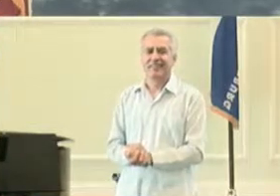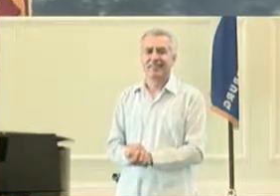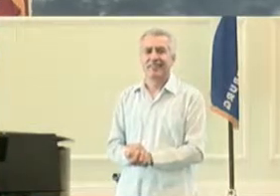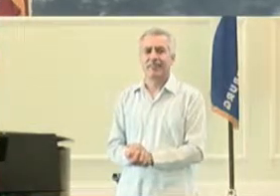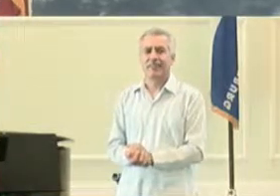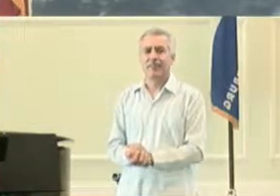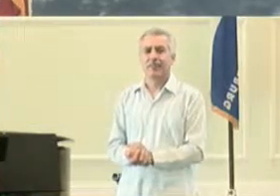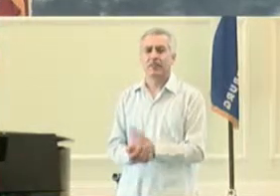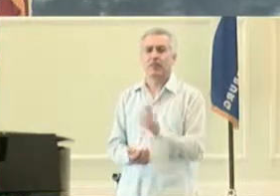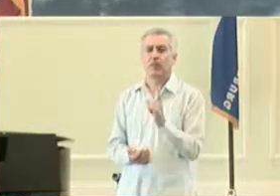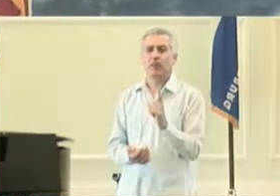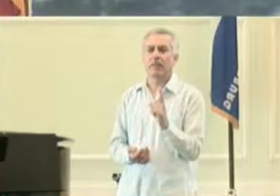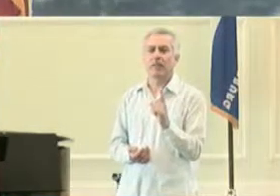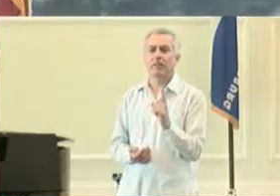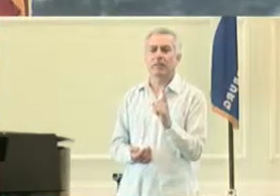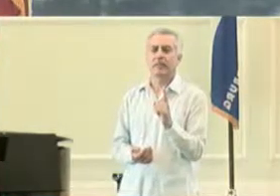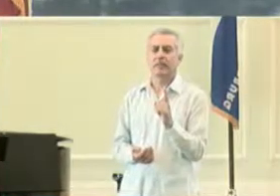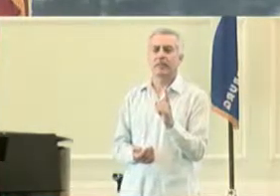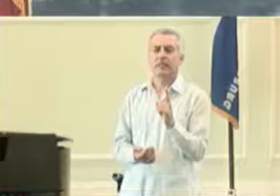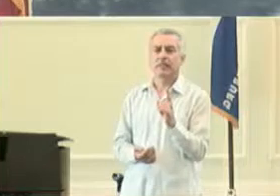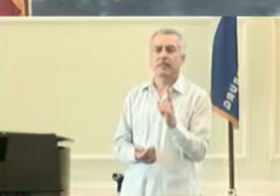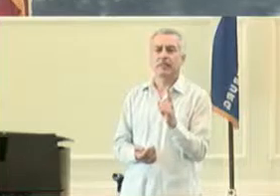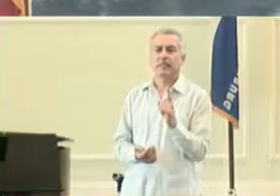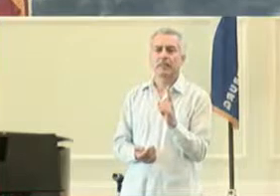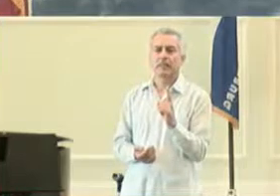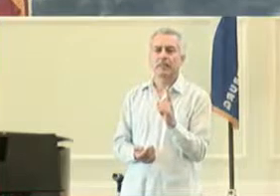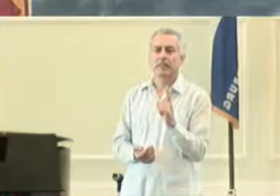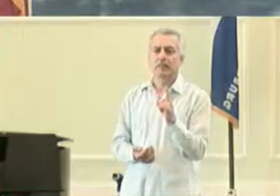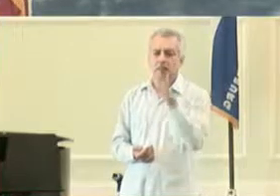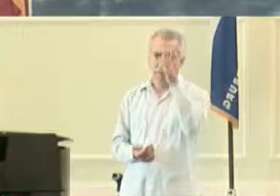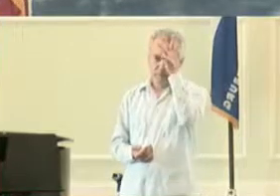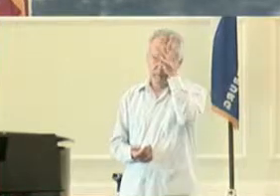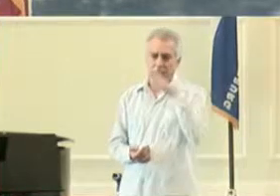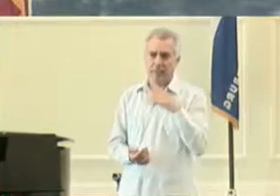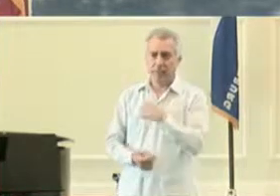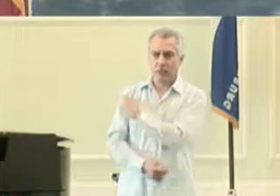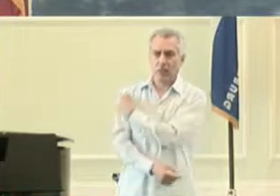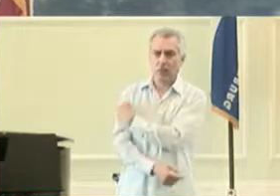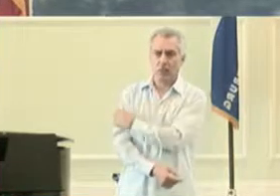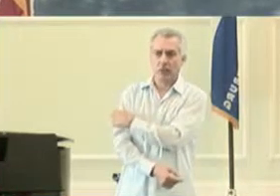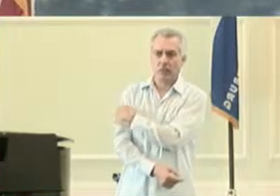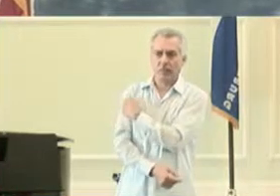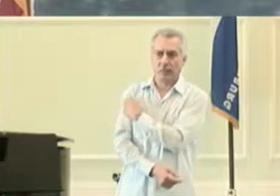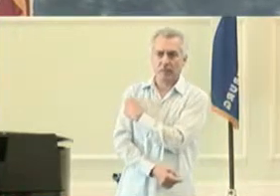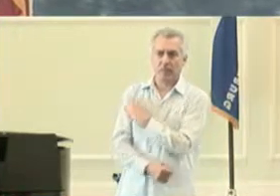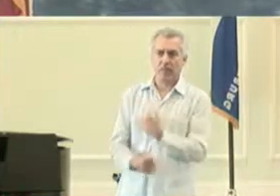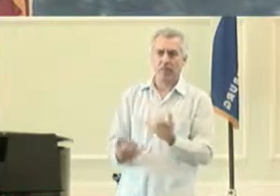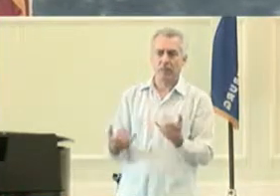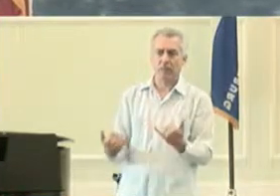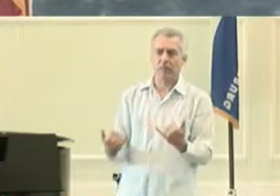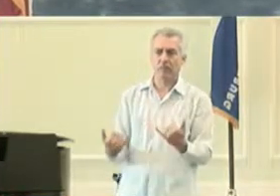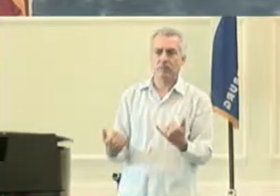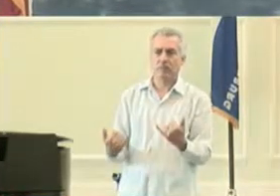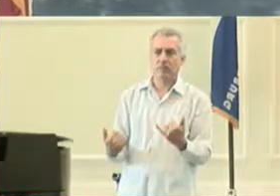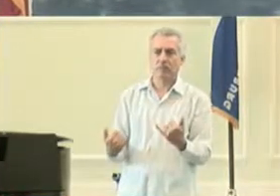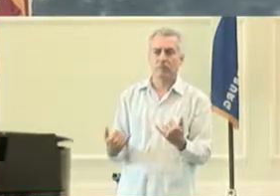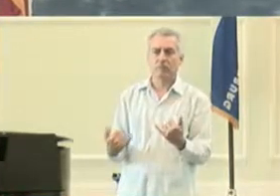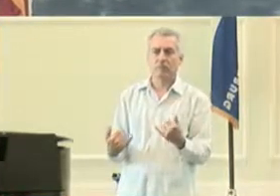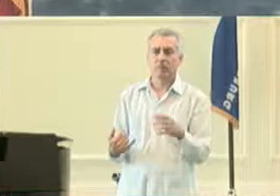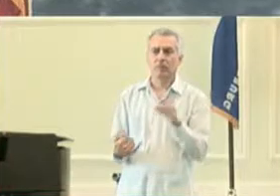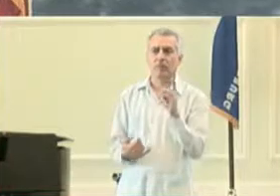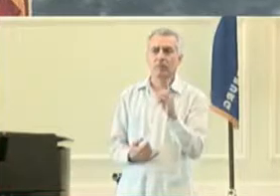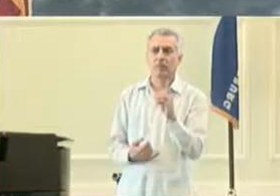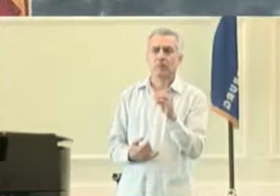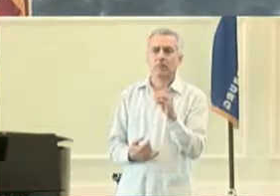one of our members is in the hospital, and that is Dervant Clark. He's also in Woodbridge. We went to see